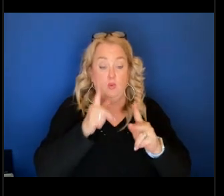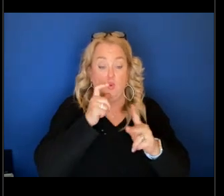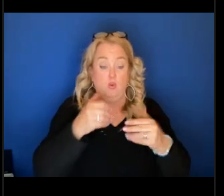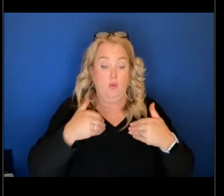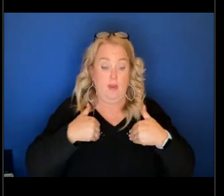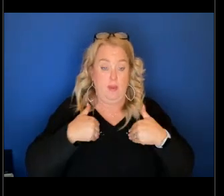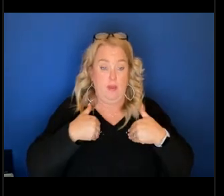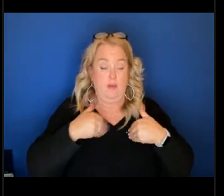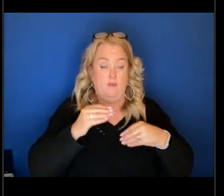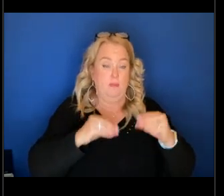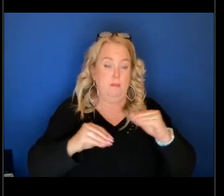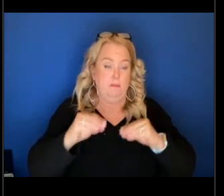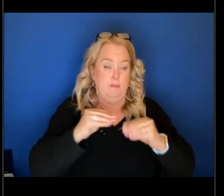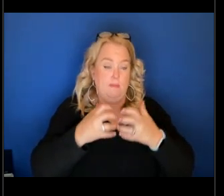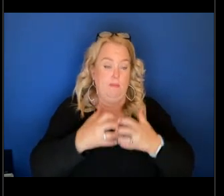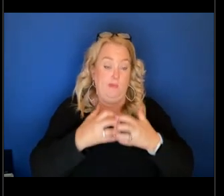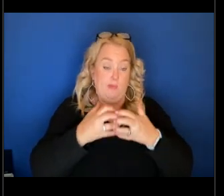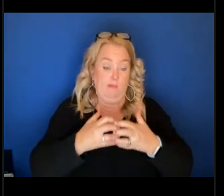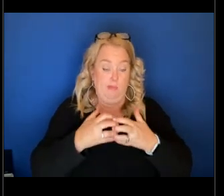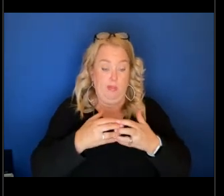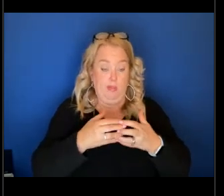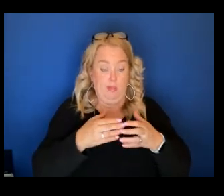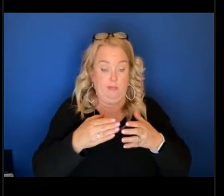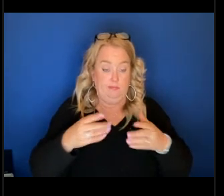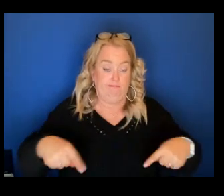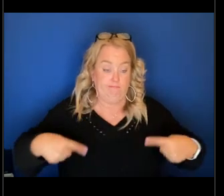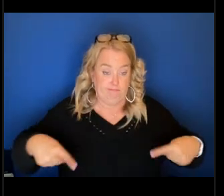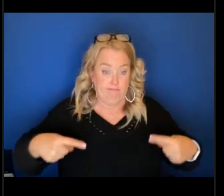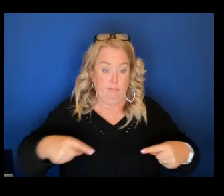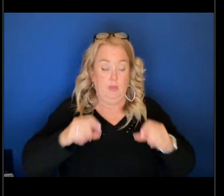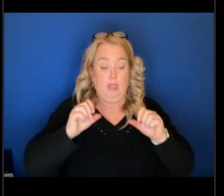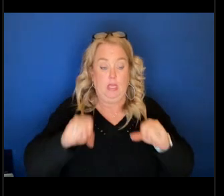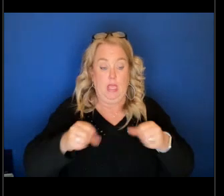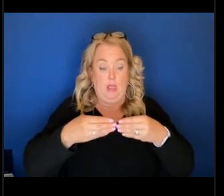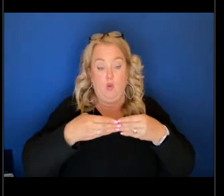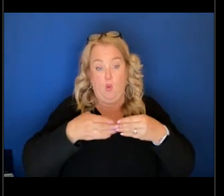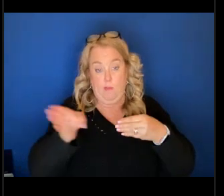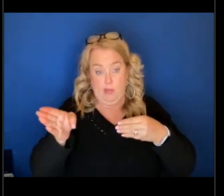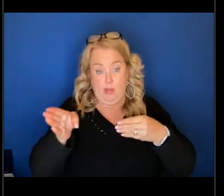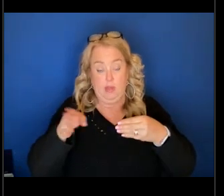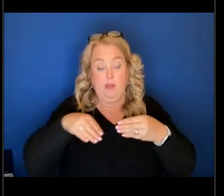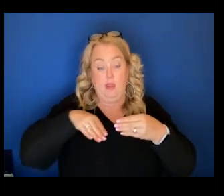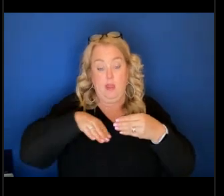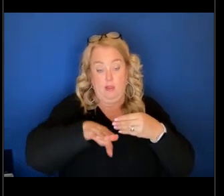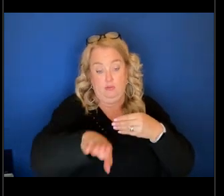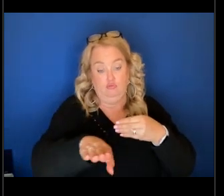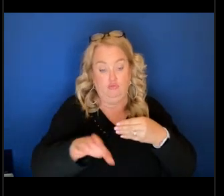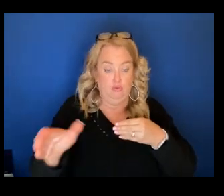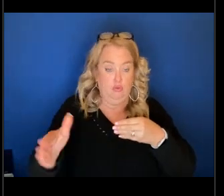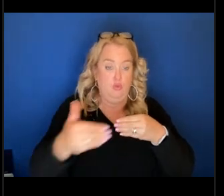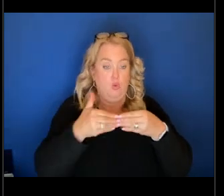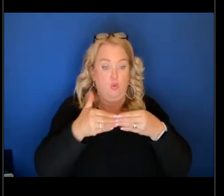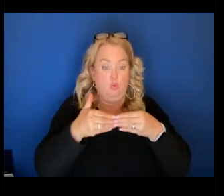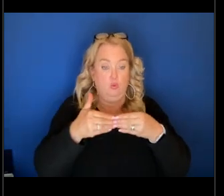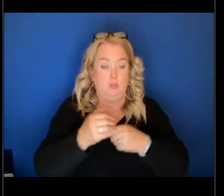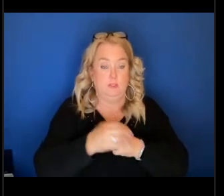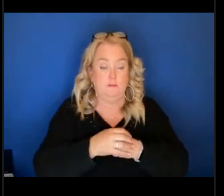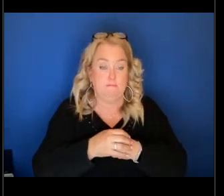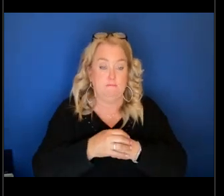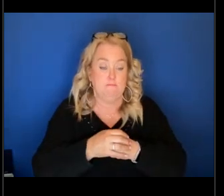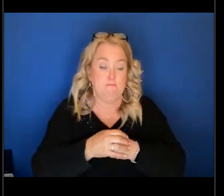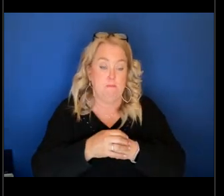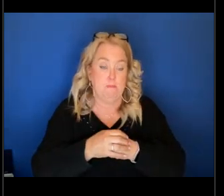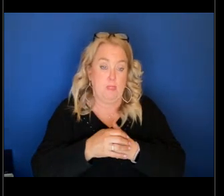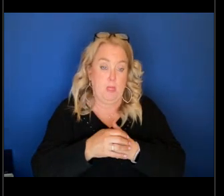mobility device can access the gate, open it, enter it, and pull it closed.